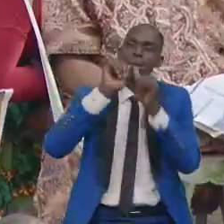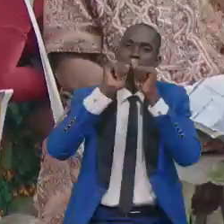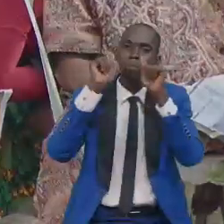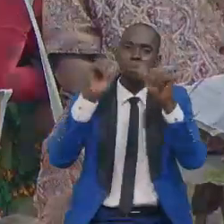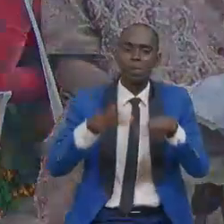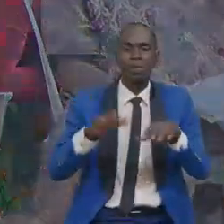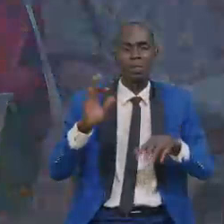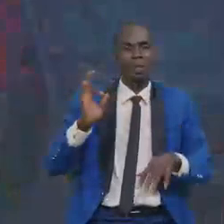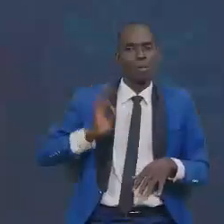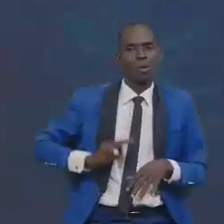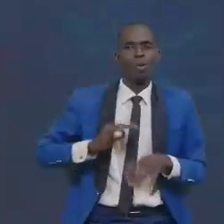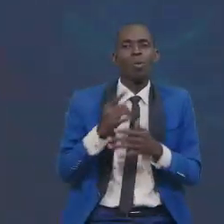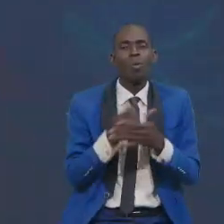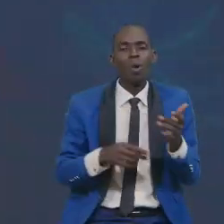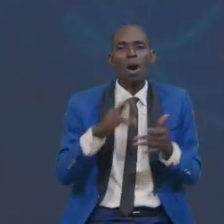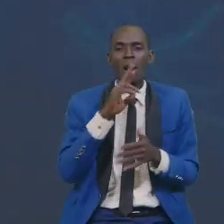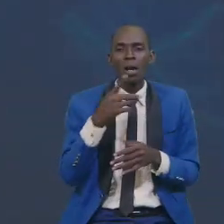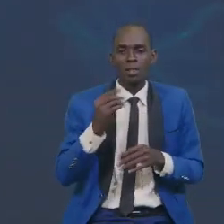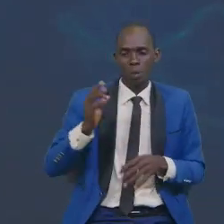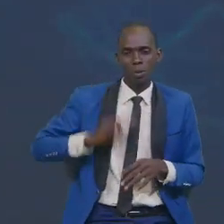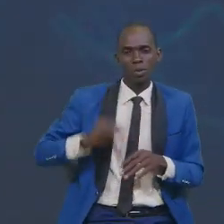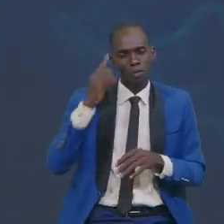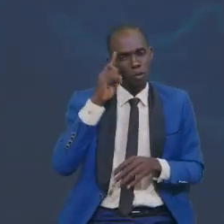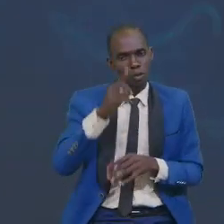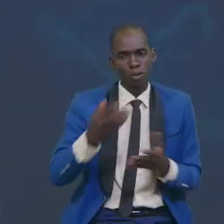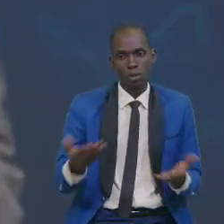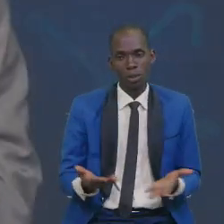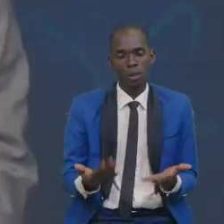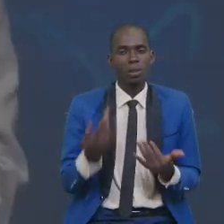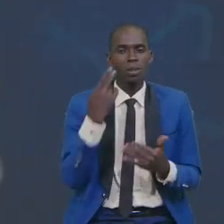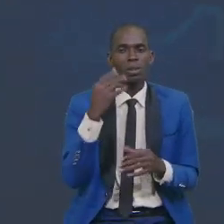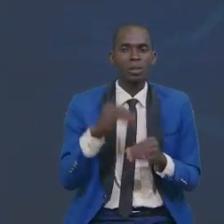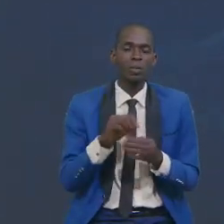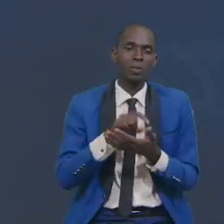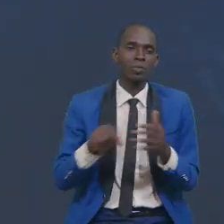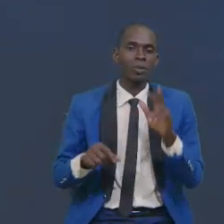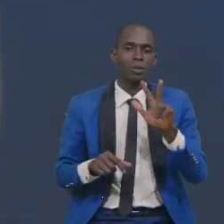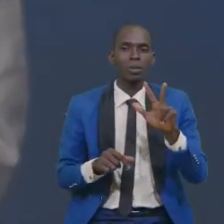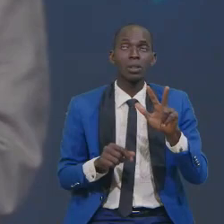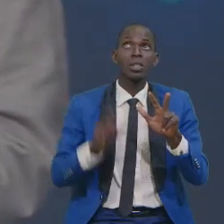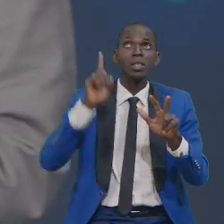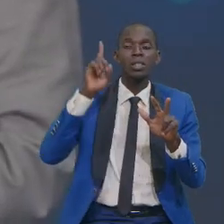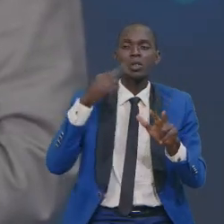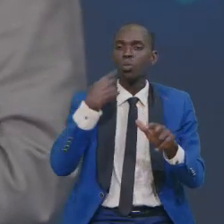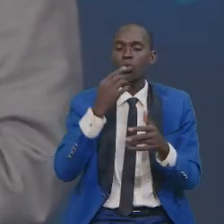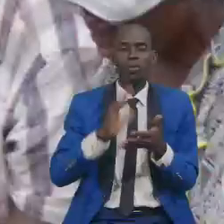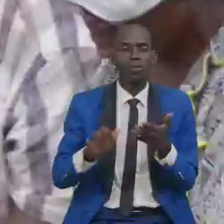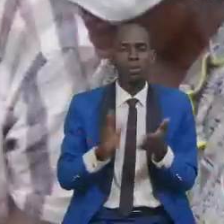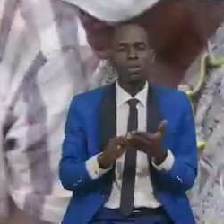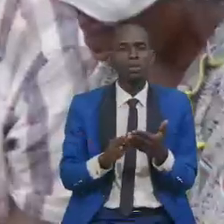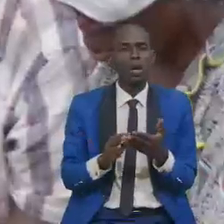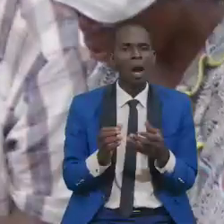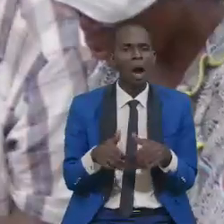benefits for you here today look at verse 3 in verse 3 oh forgive us how many